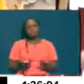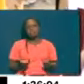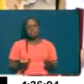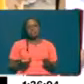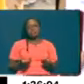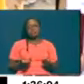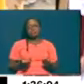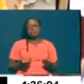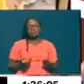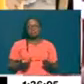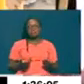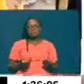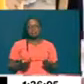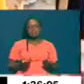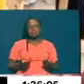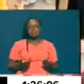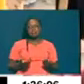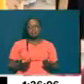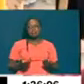Nikaenda